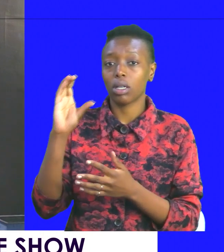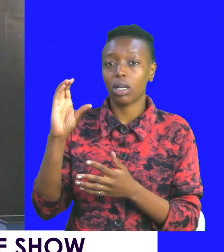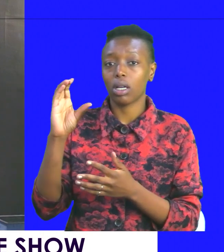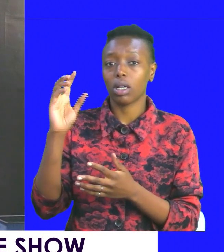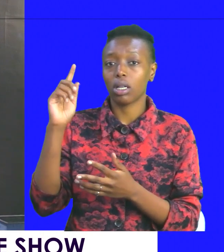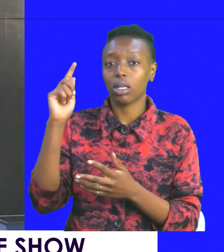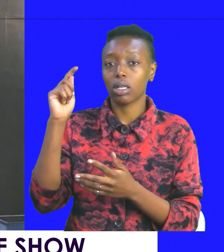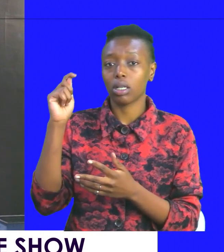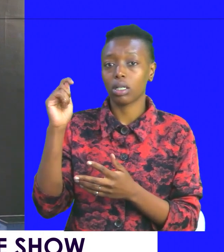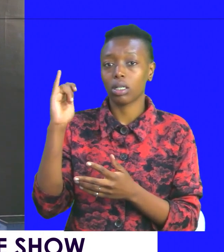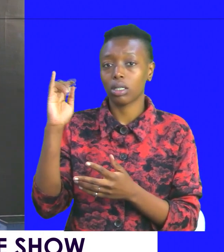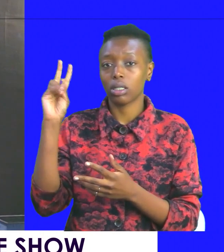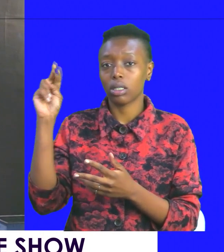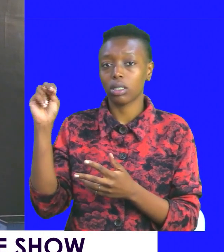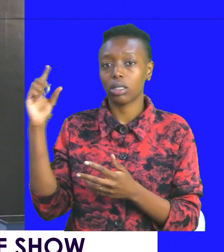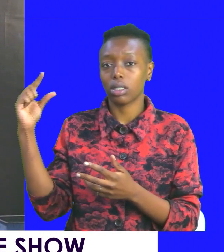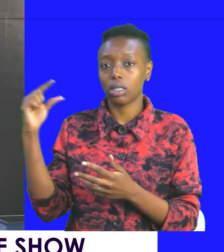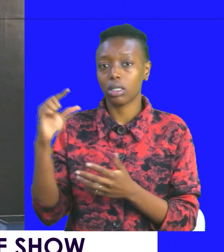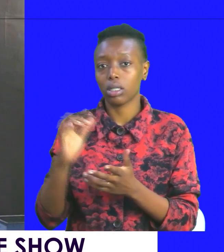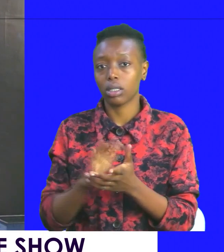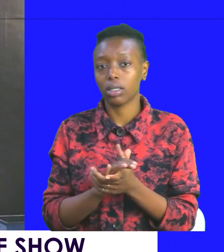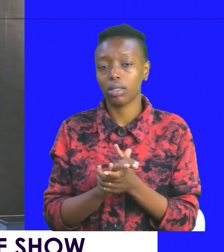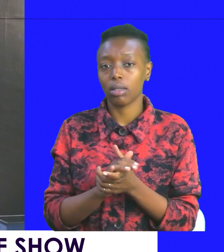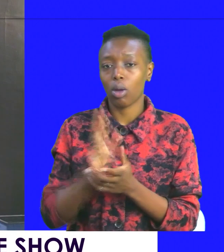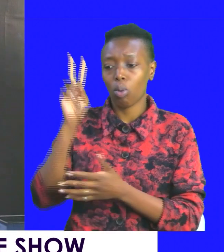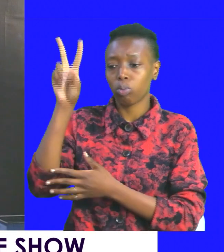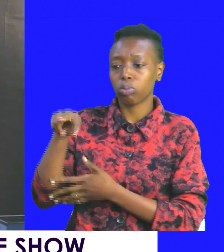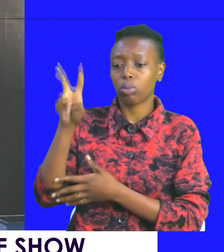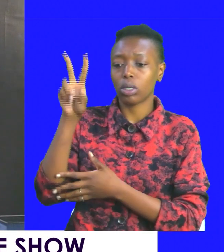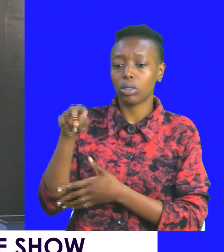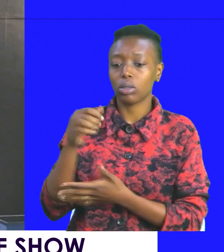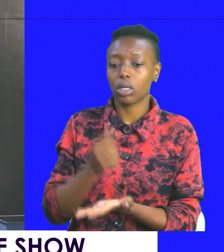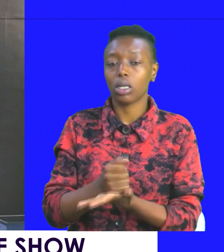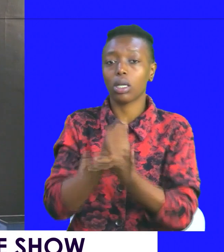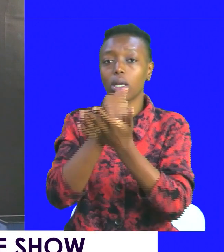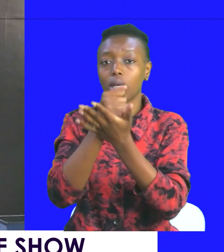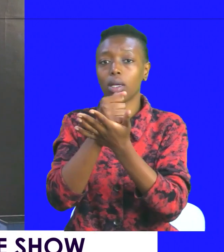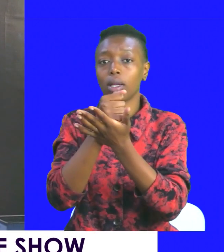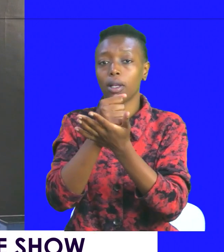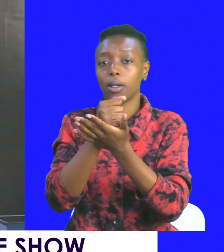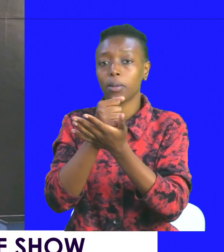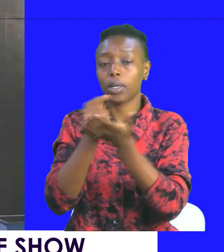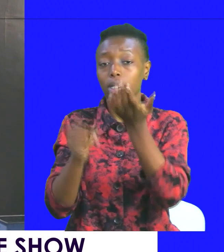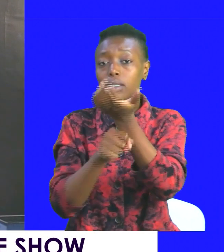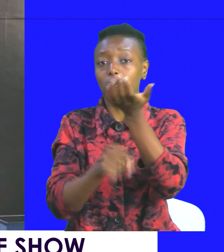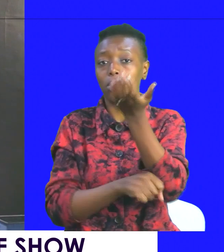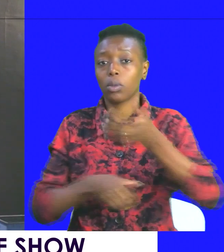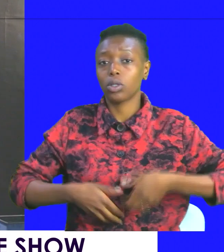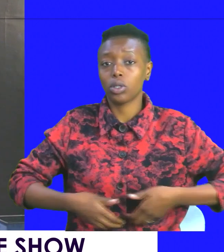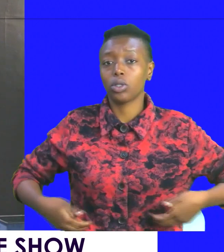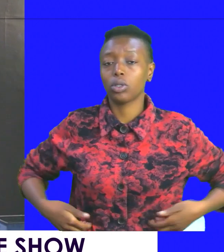You see, our attitude towards our youth can encourage them to grow. What is our language